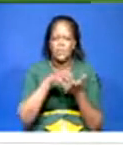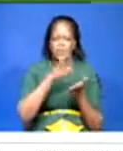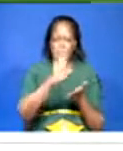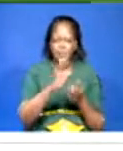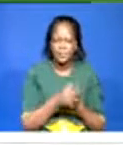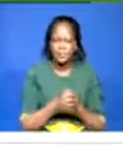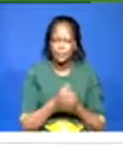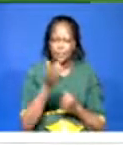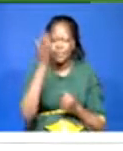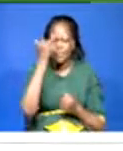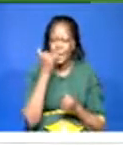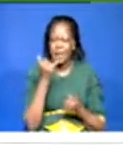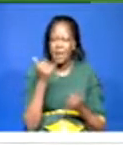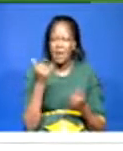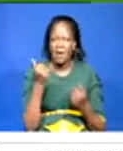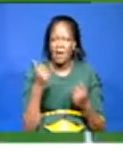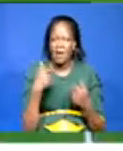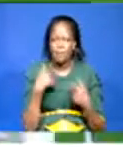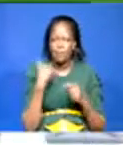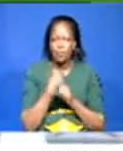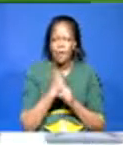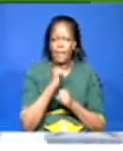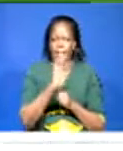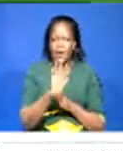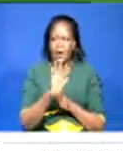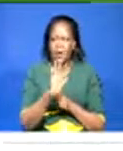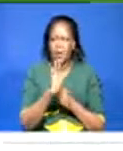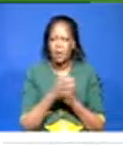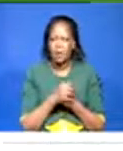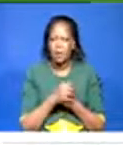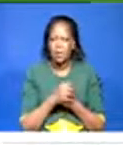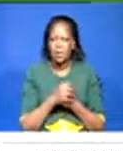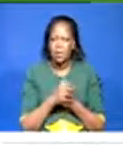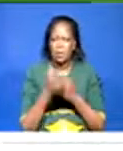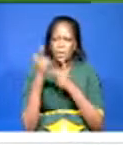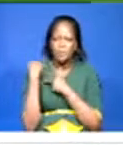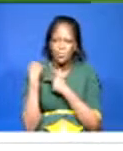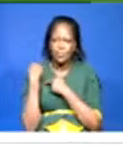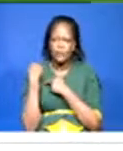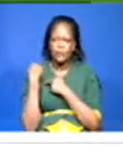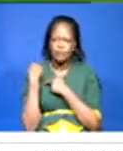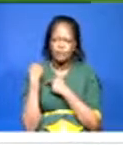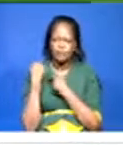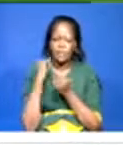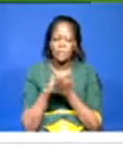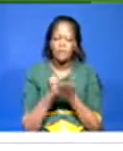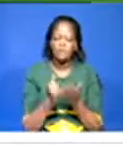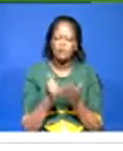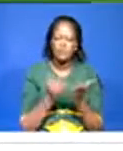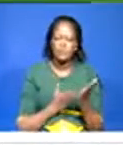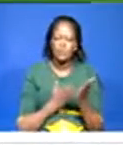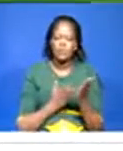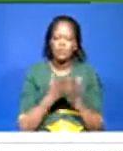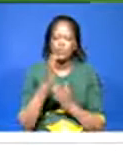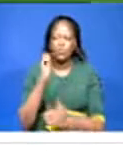by anchoring its operations on the mandate provided through an act of parliament, we can